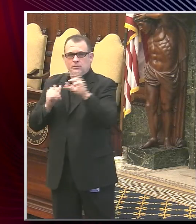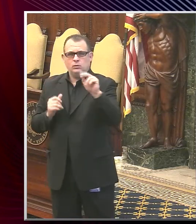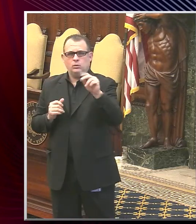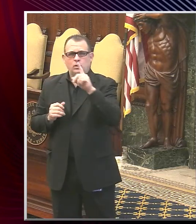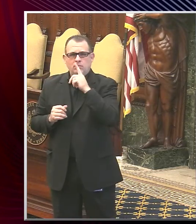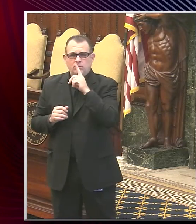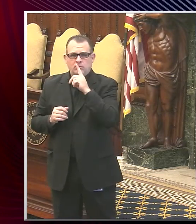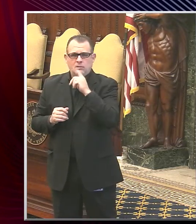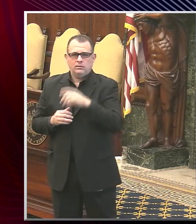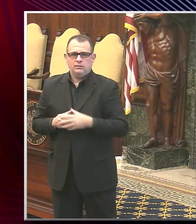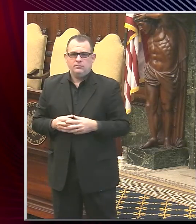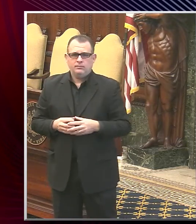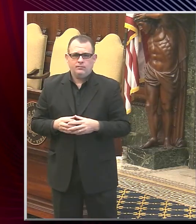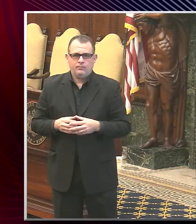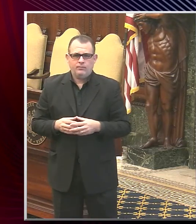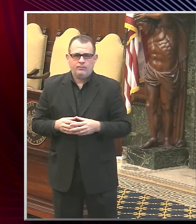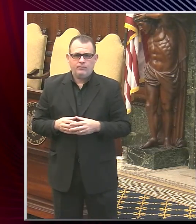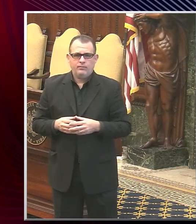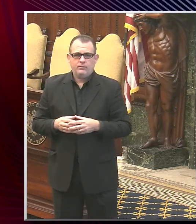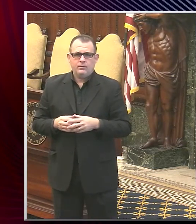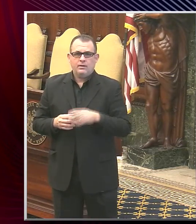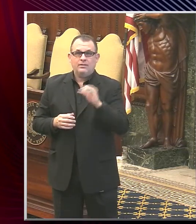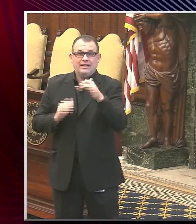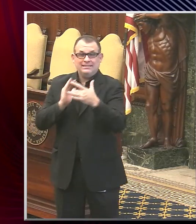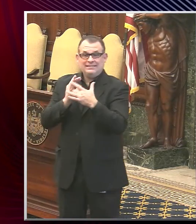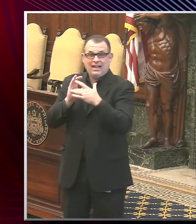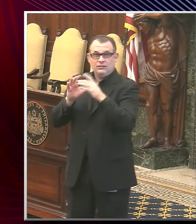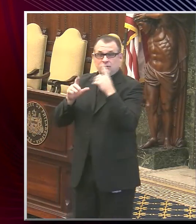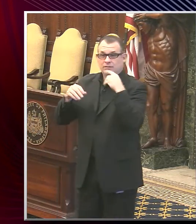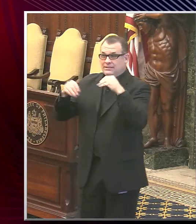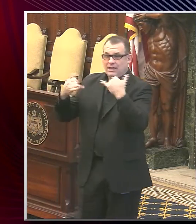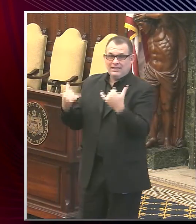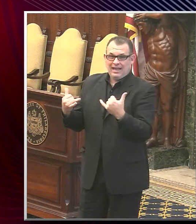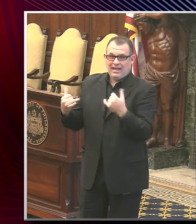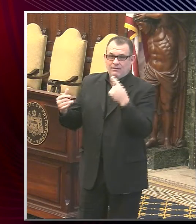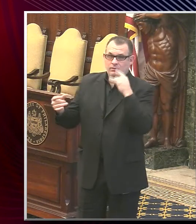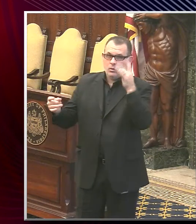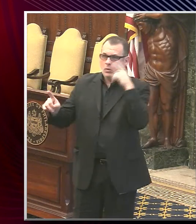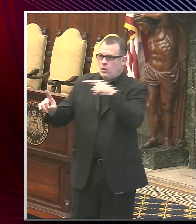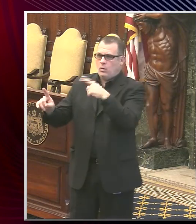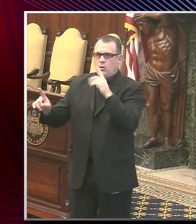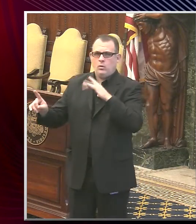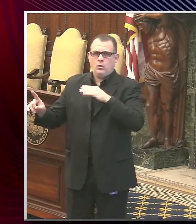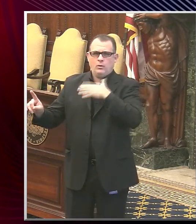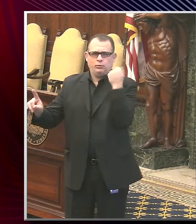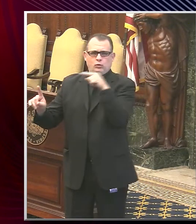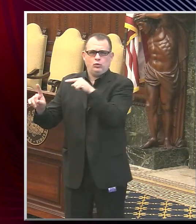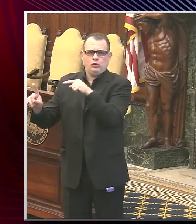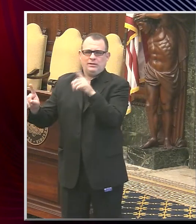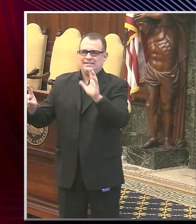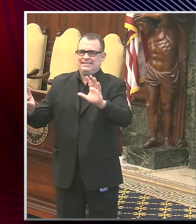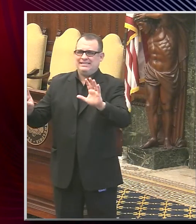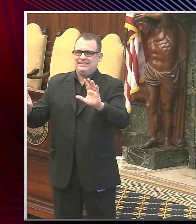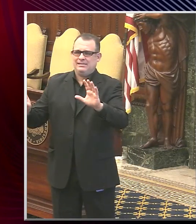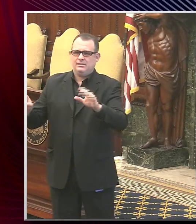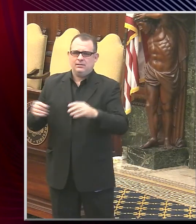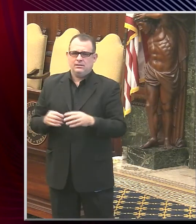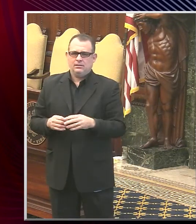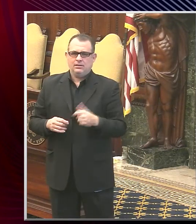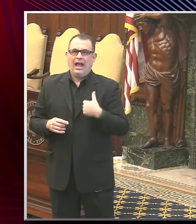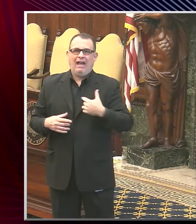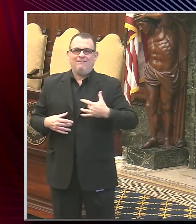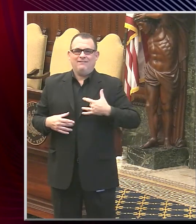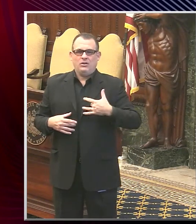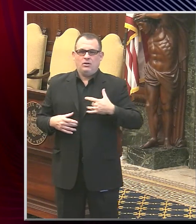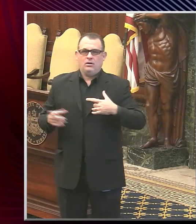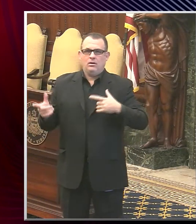that technology, which is being sold as being, really important, I'm sure that's as important as it is being sold as. I think that just the